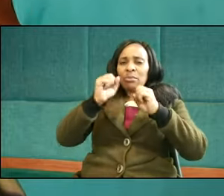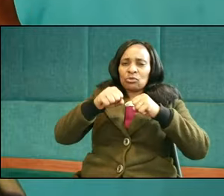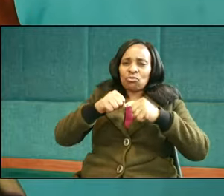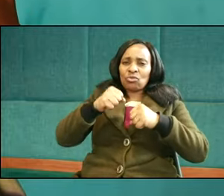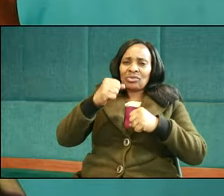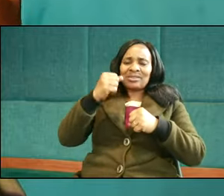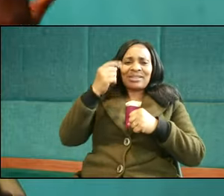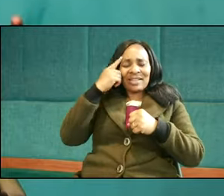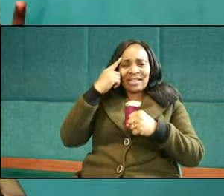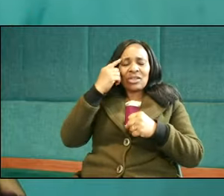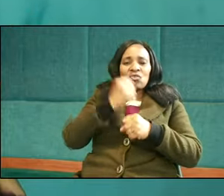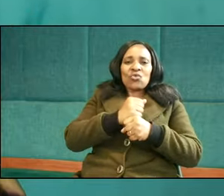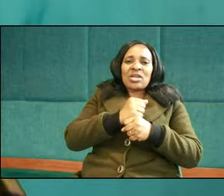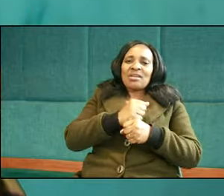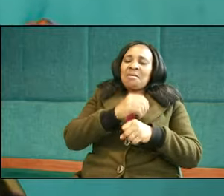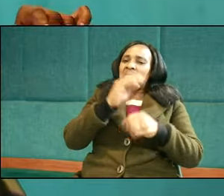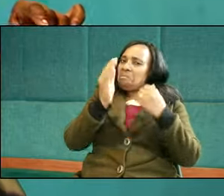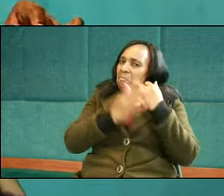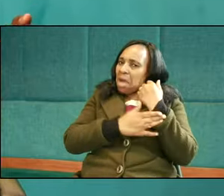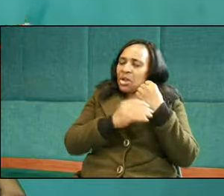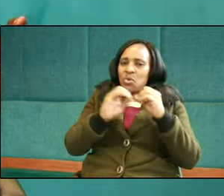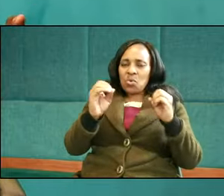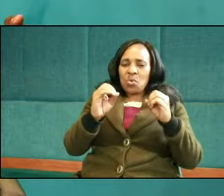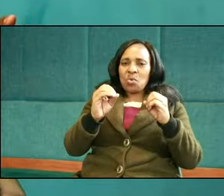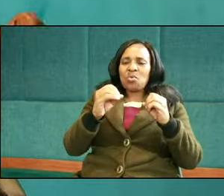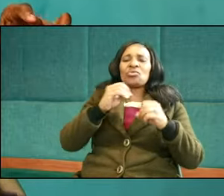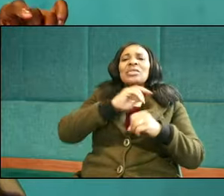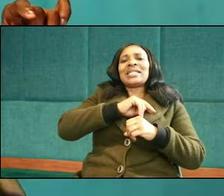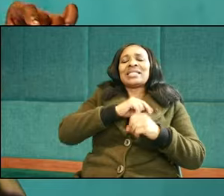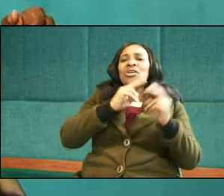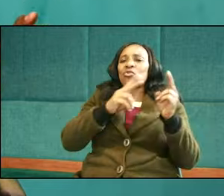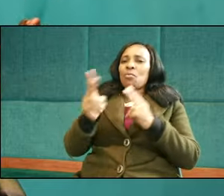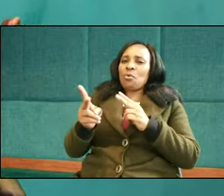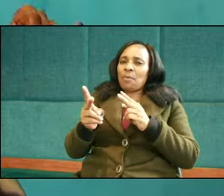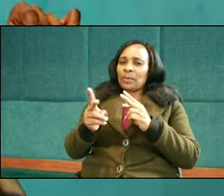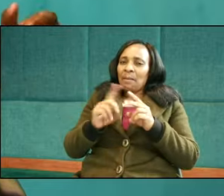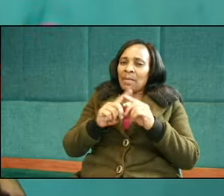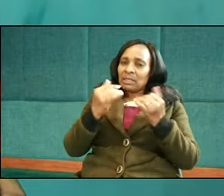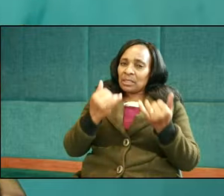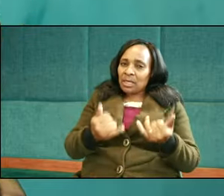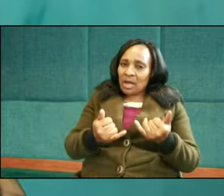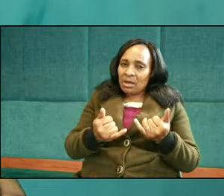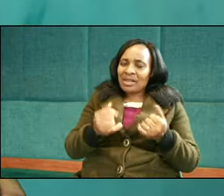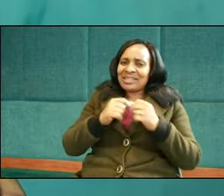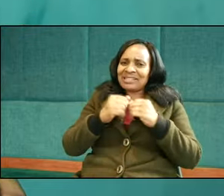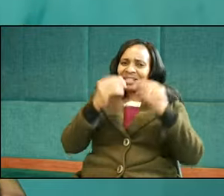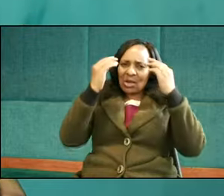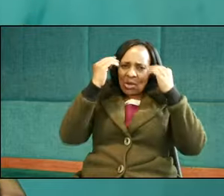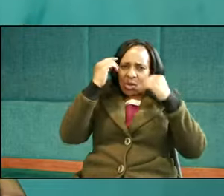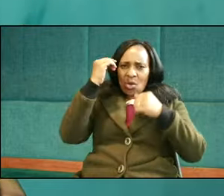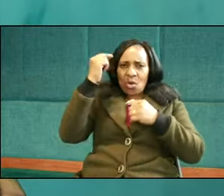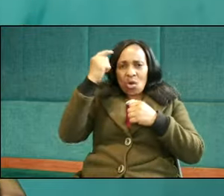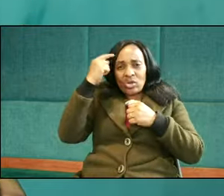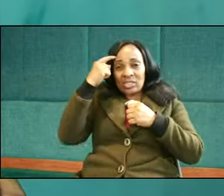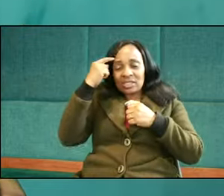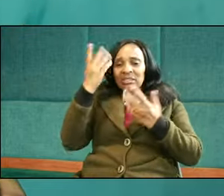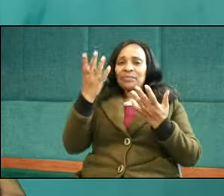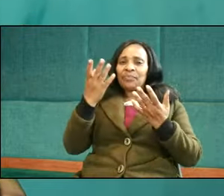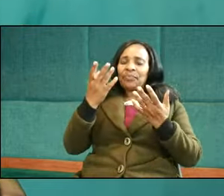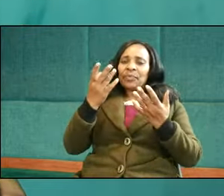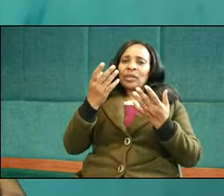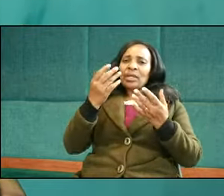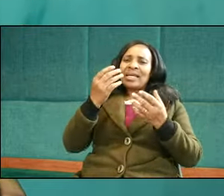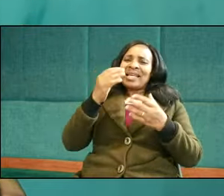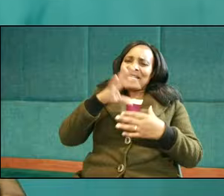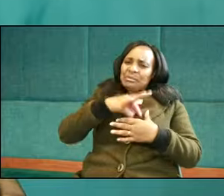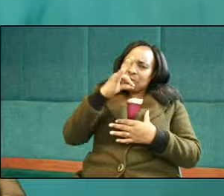It's not bad at all. So you sort of switch off this conscience, and I think of conscience as